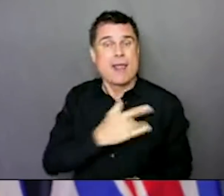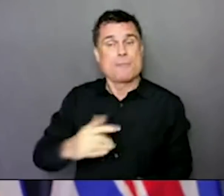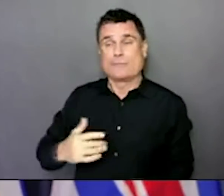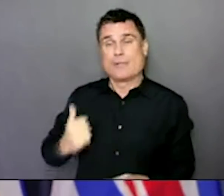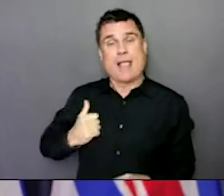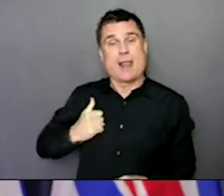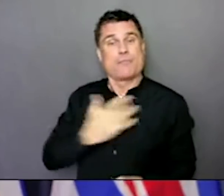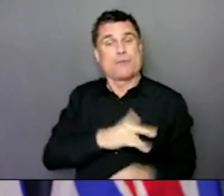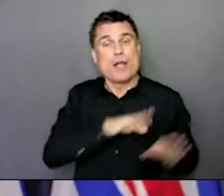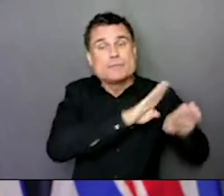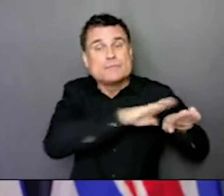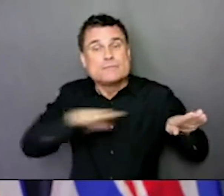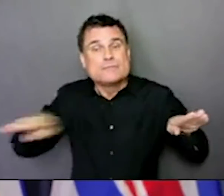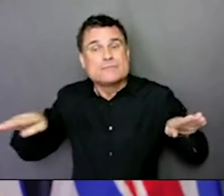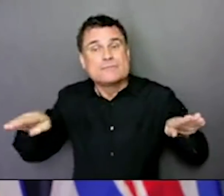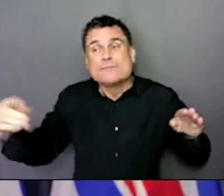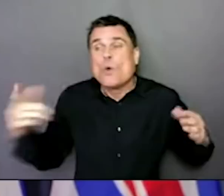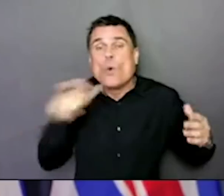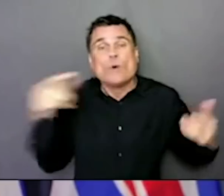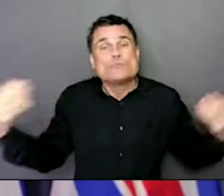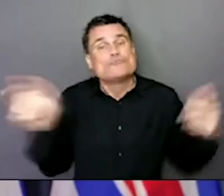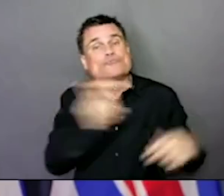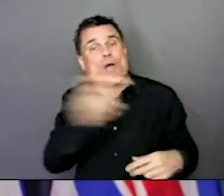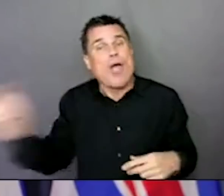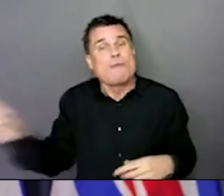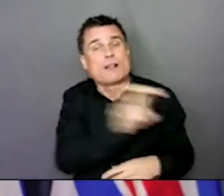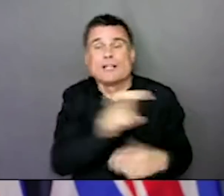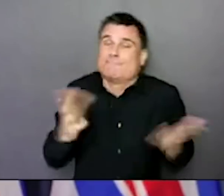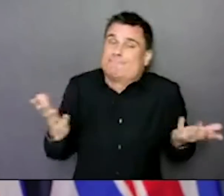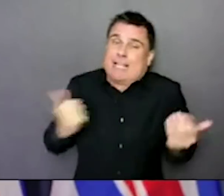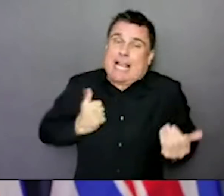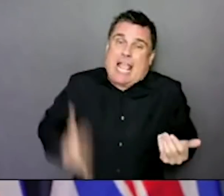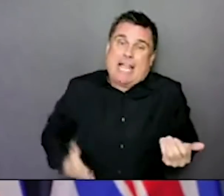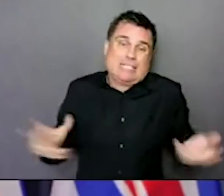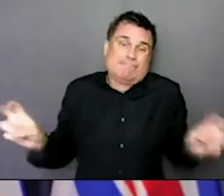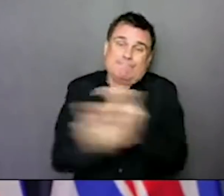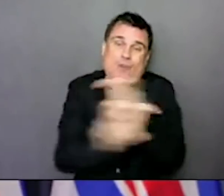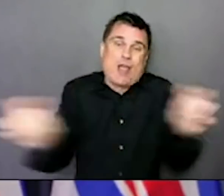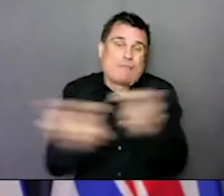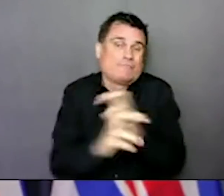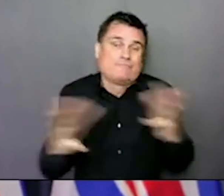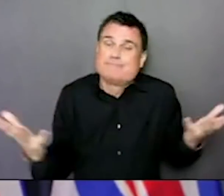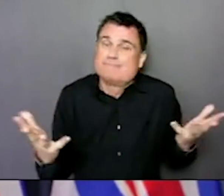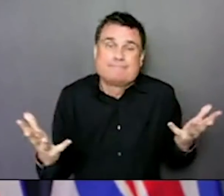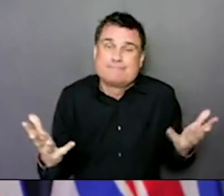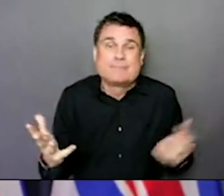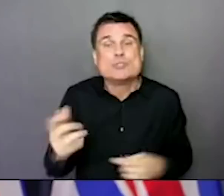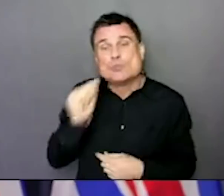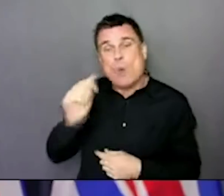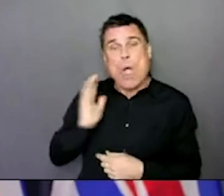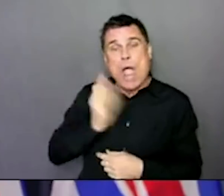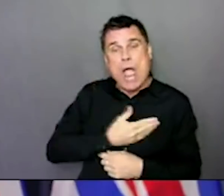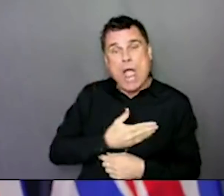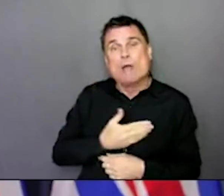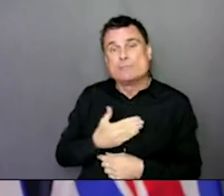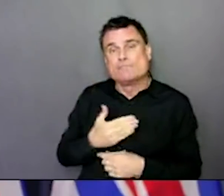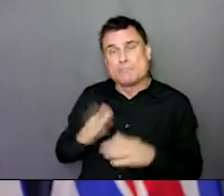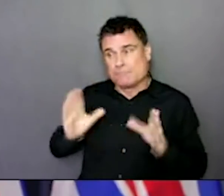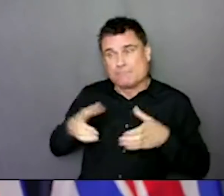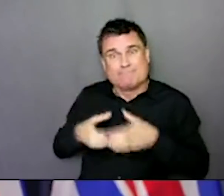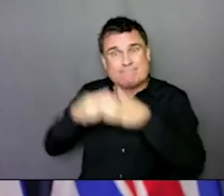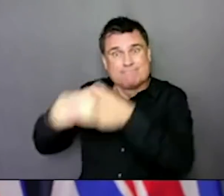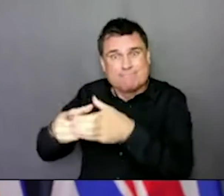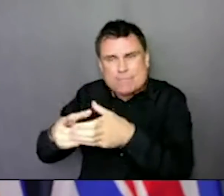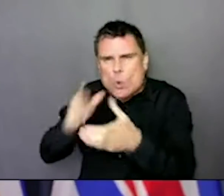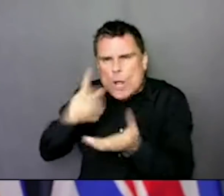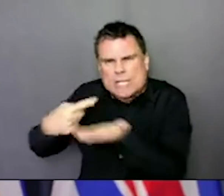about it actually later today or tomorrow as part of the retreat that I referred to in my opening remarks. But to the ER doc and to